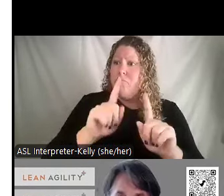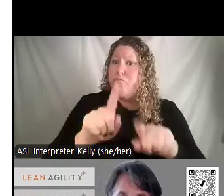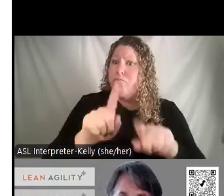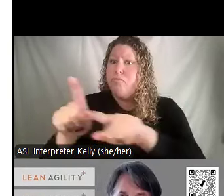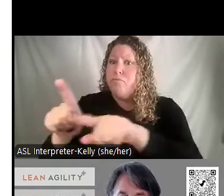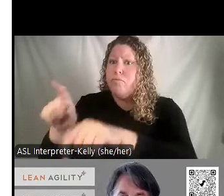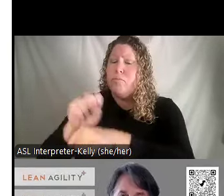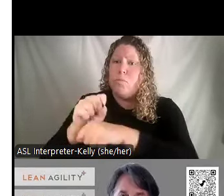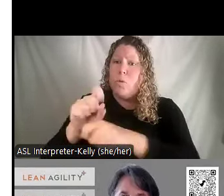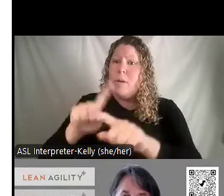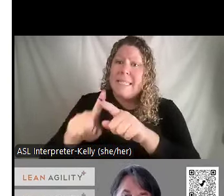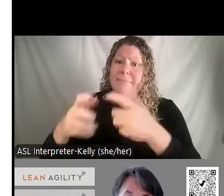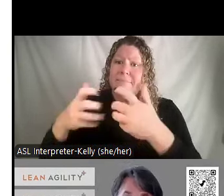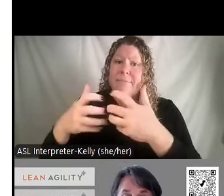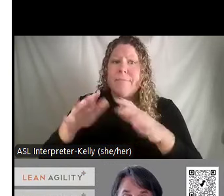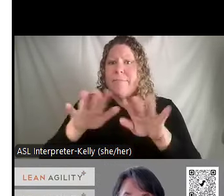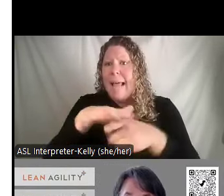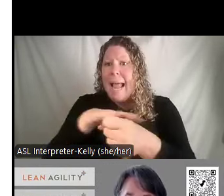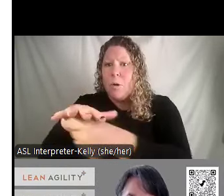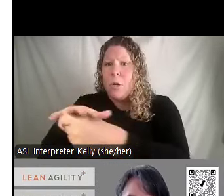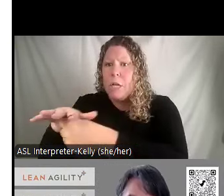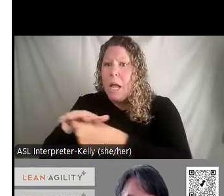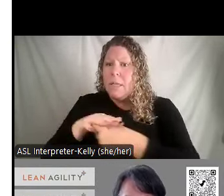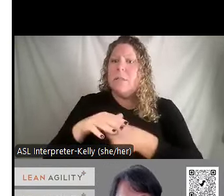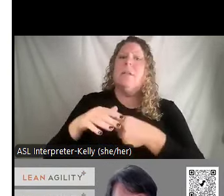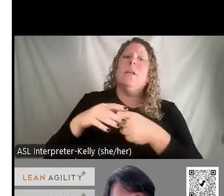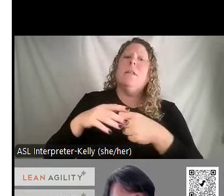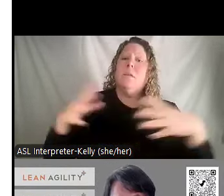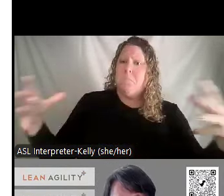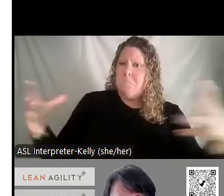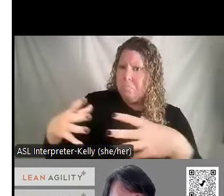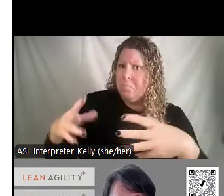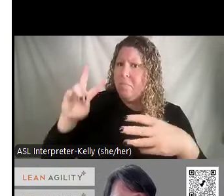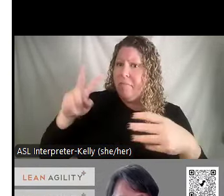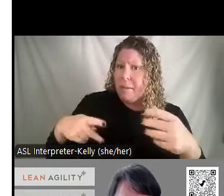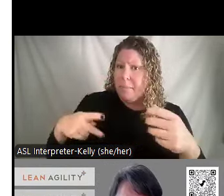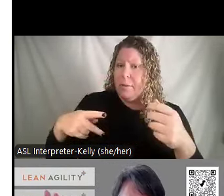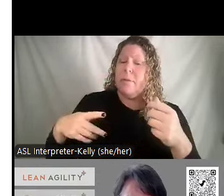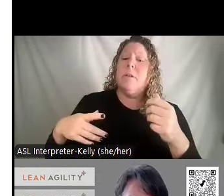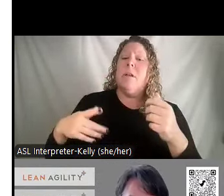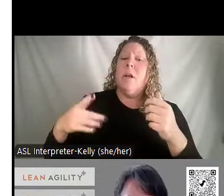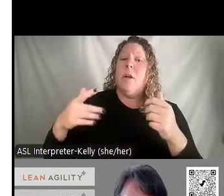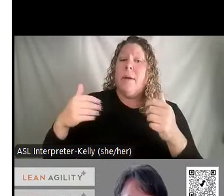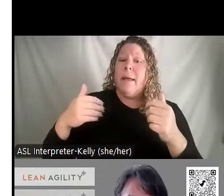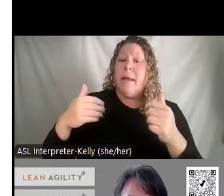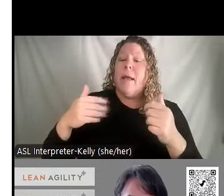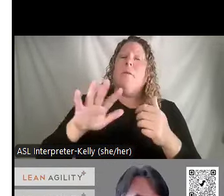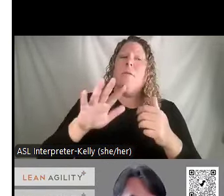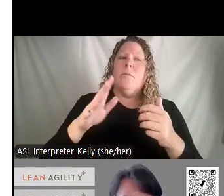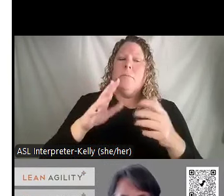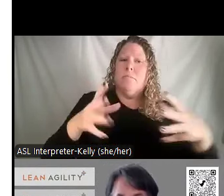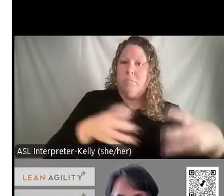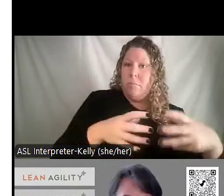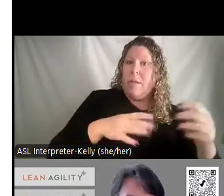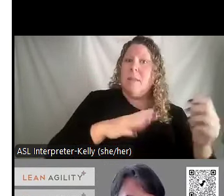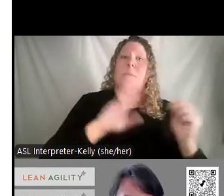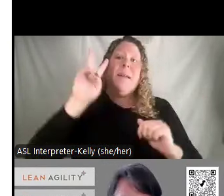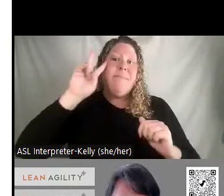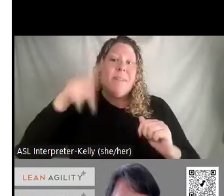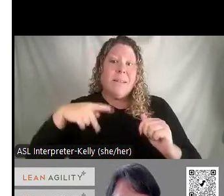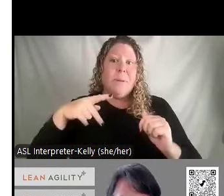different parts of the organization. And then I'd have a meeting with a vice president, each of the vice presidents and the CEO, the president, once a week. I'd have